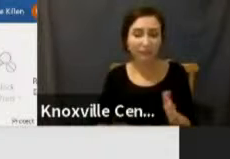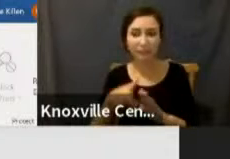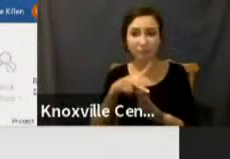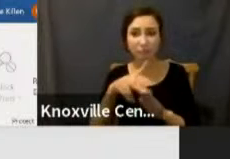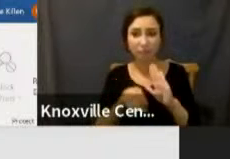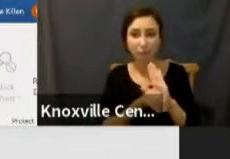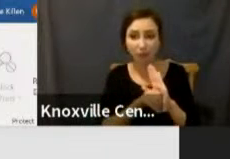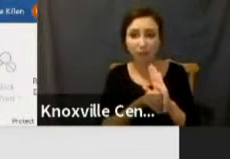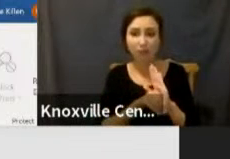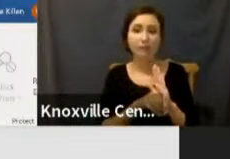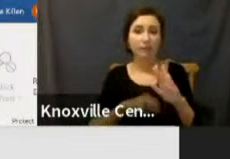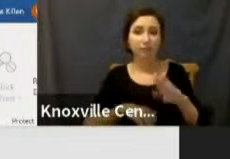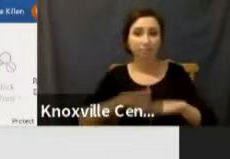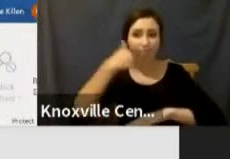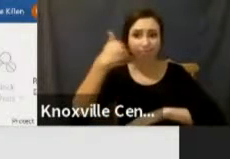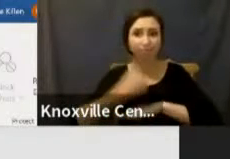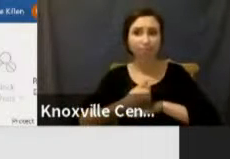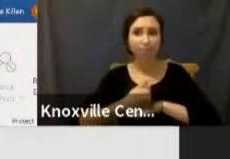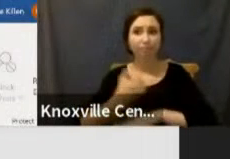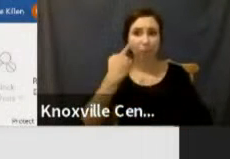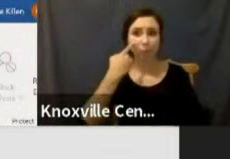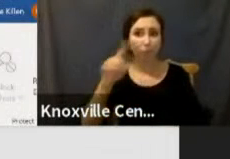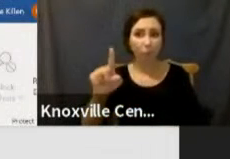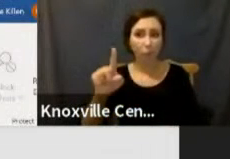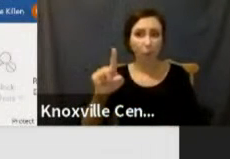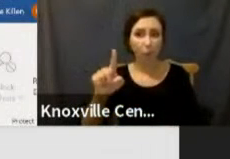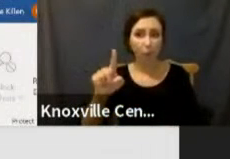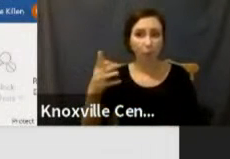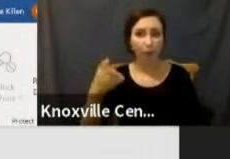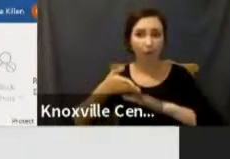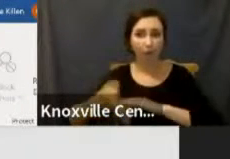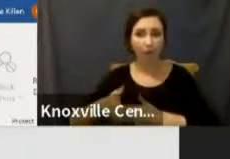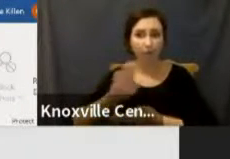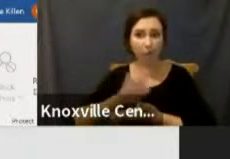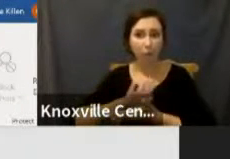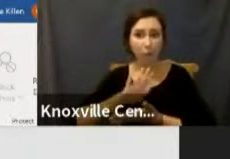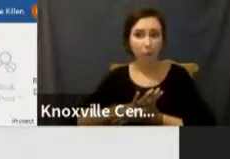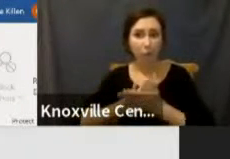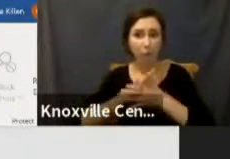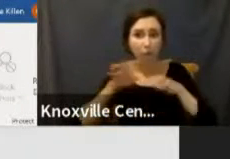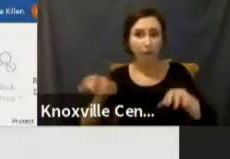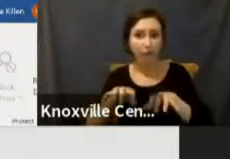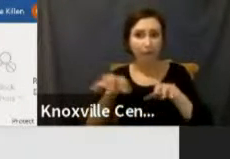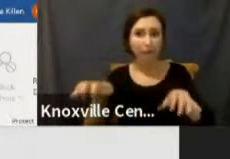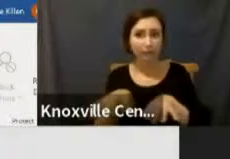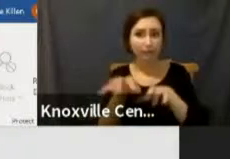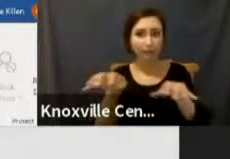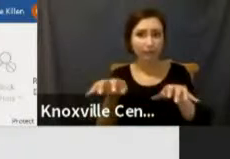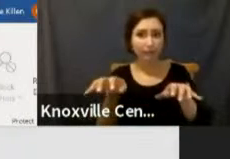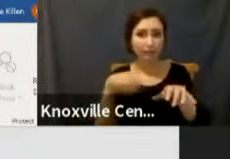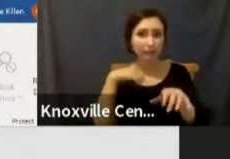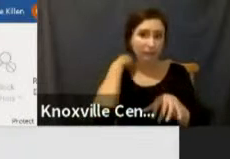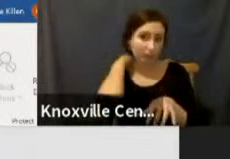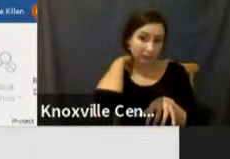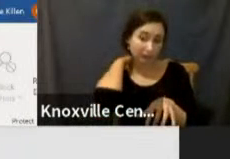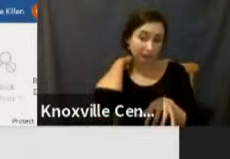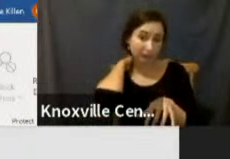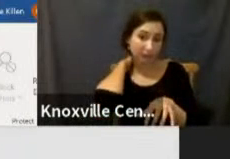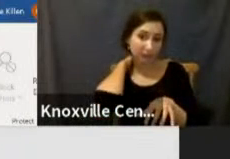policies, protocols in place for extracurricular activities, teams, that kind of thing?